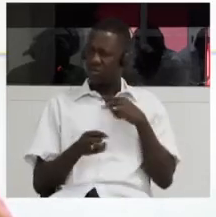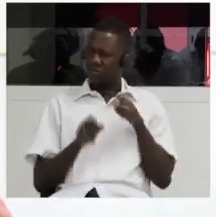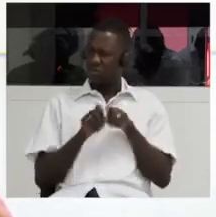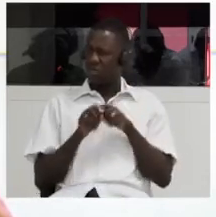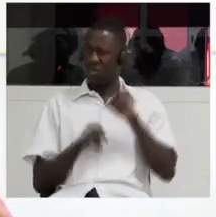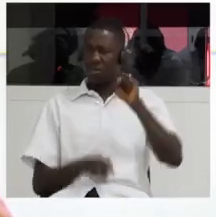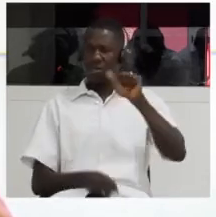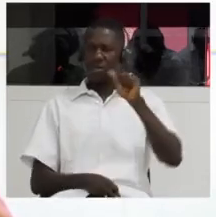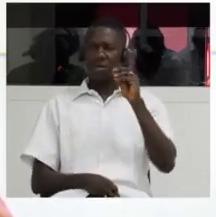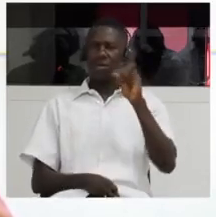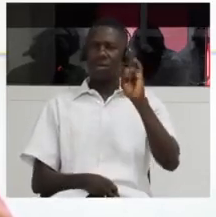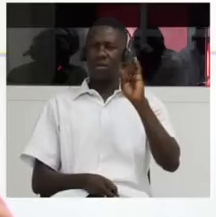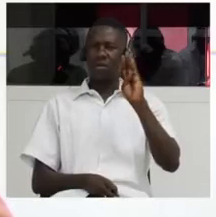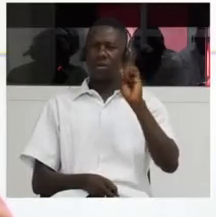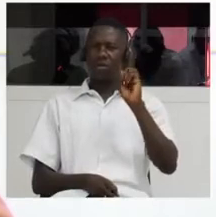Proceed.